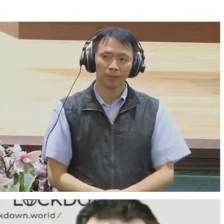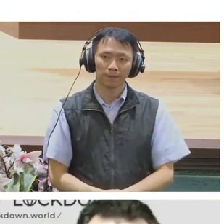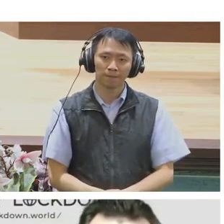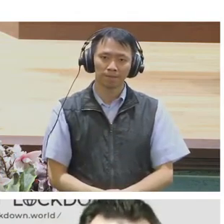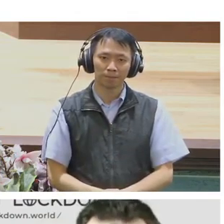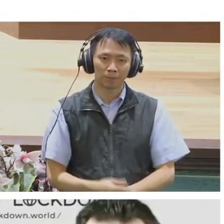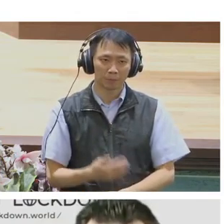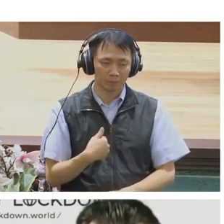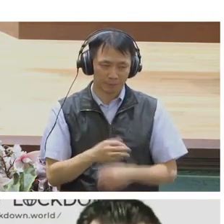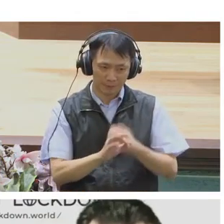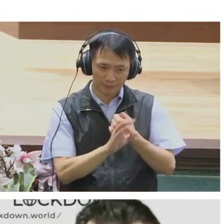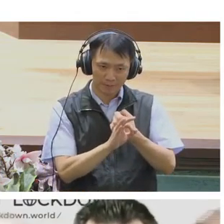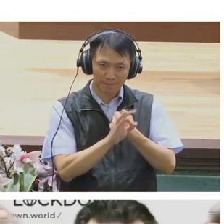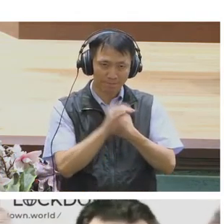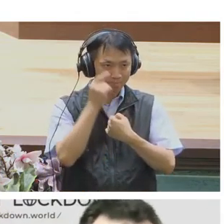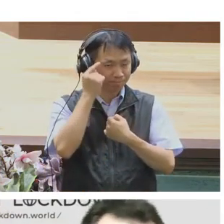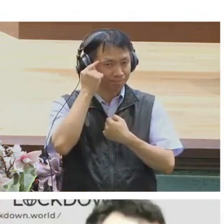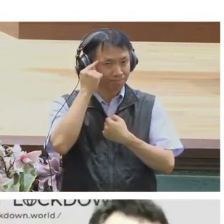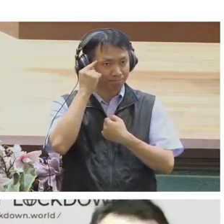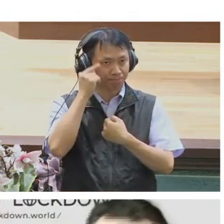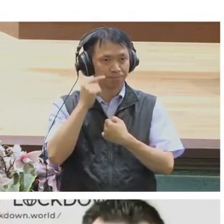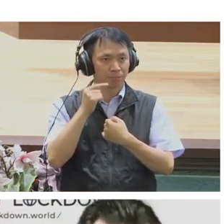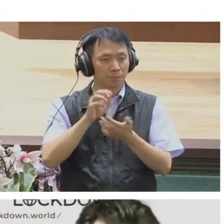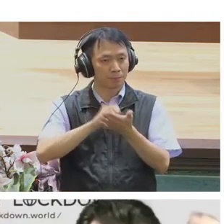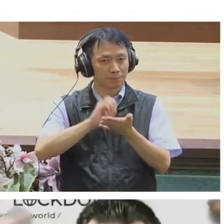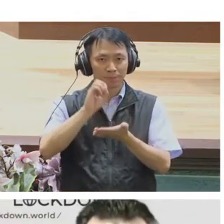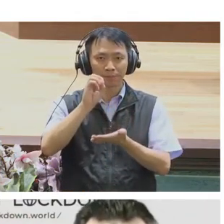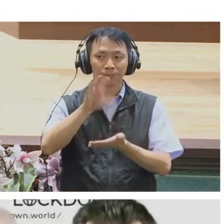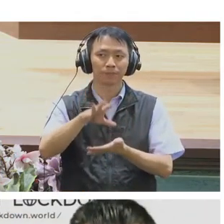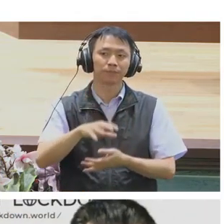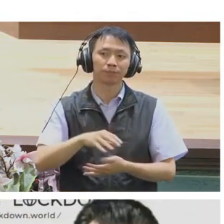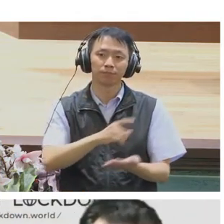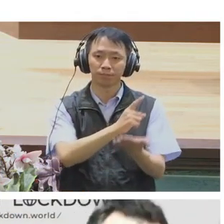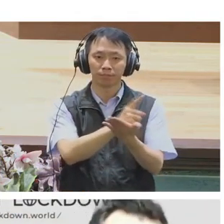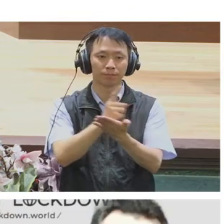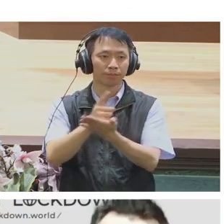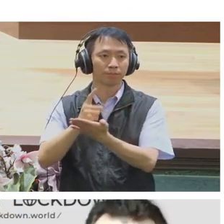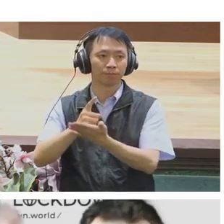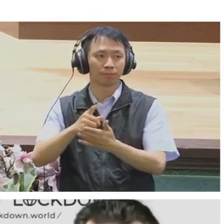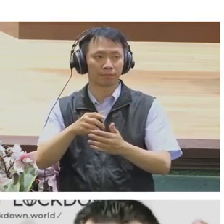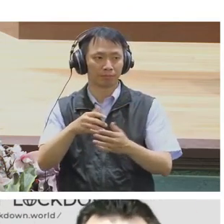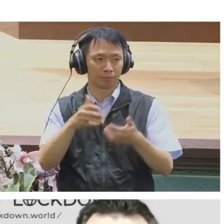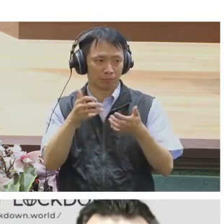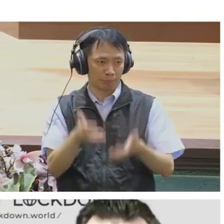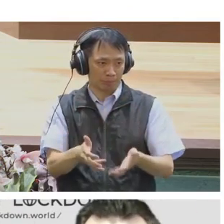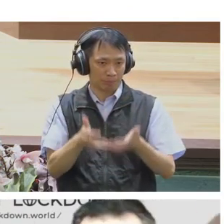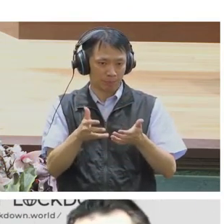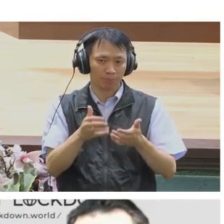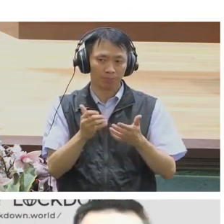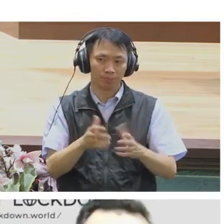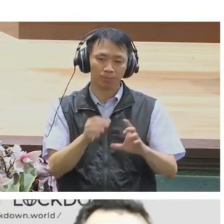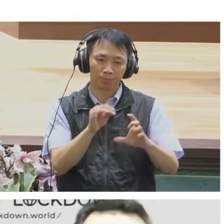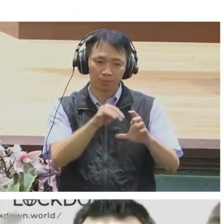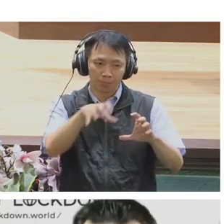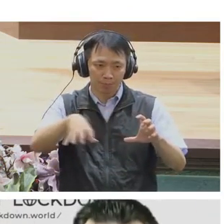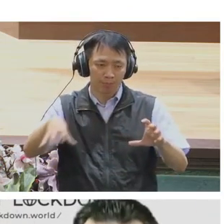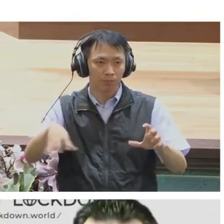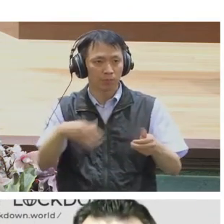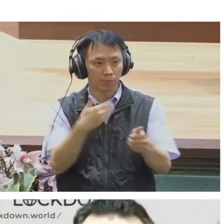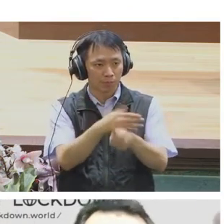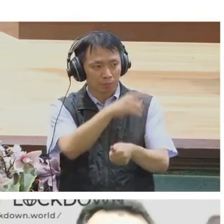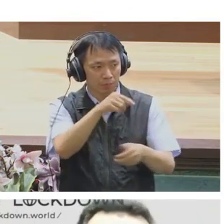many territories as possible. We try to keep a strong focus on rights. We want to interact with people. We want to bring